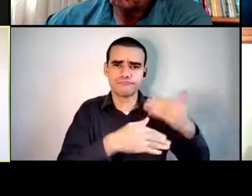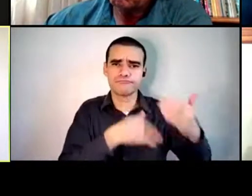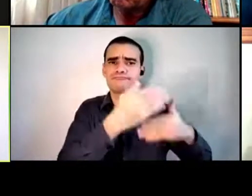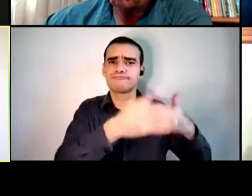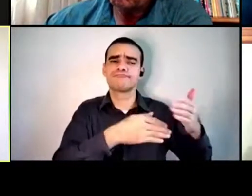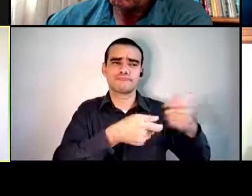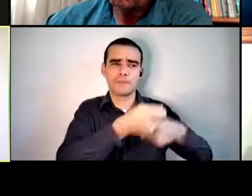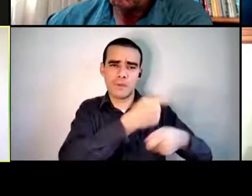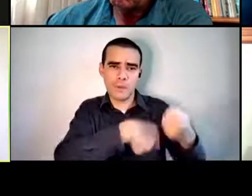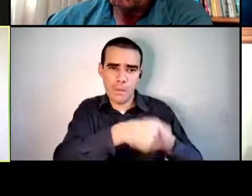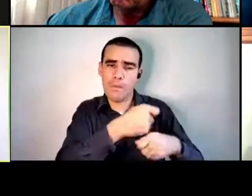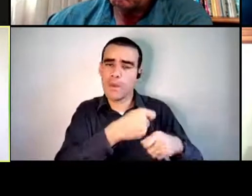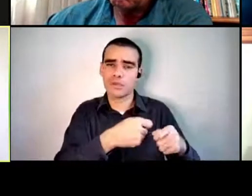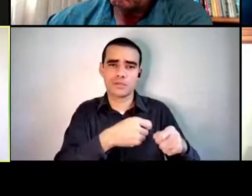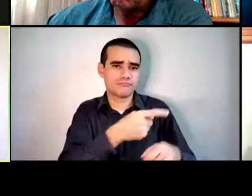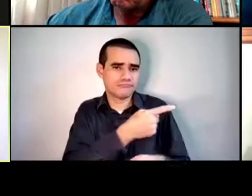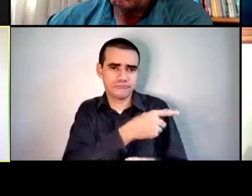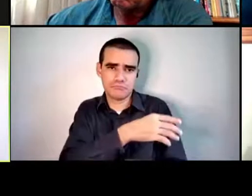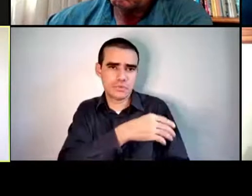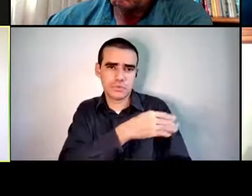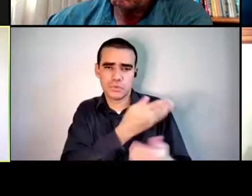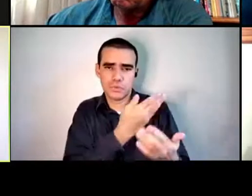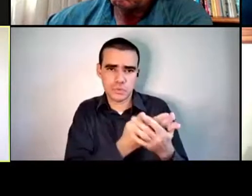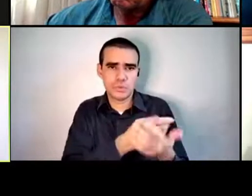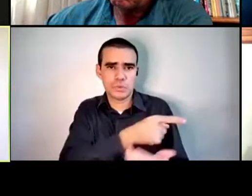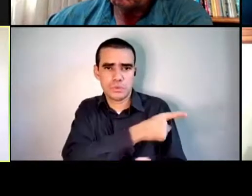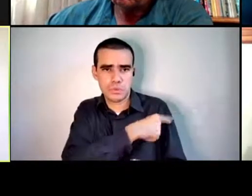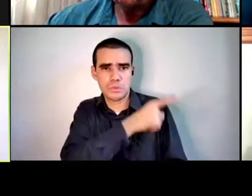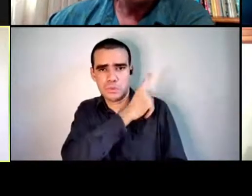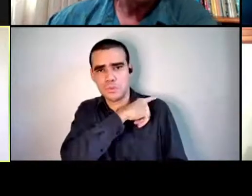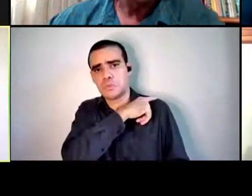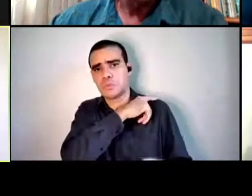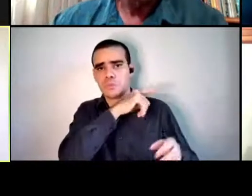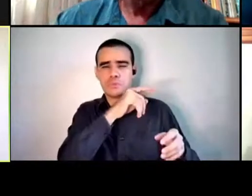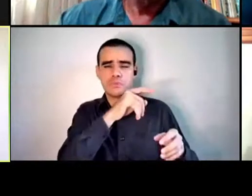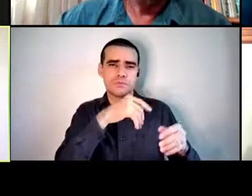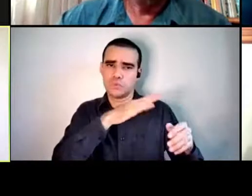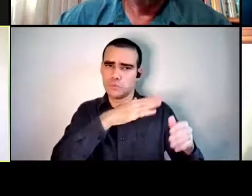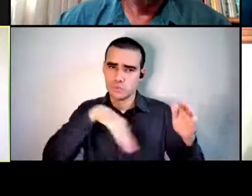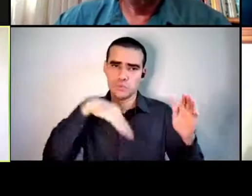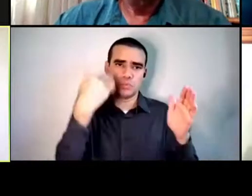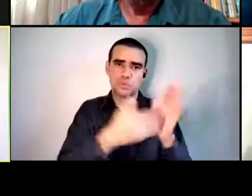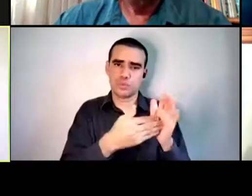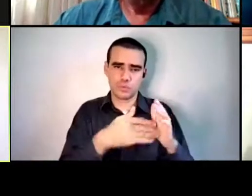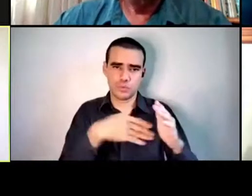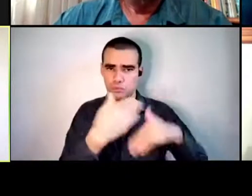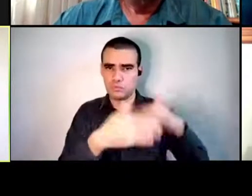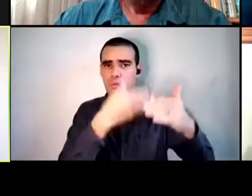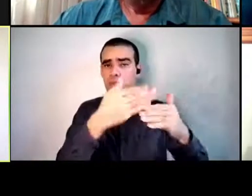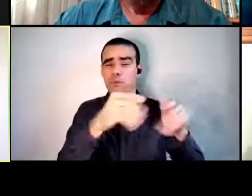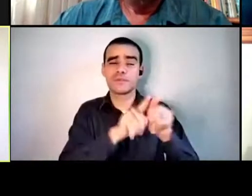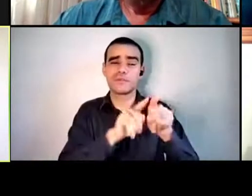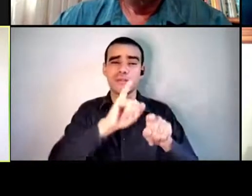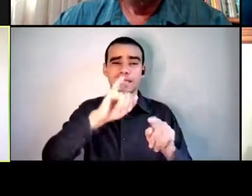How can we develop it in all educational levels, and also considering this innovation